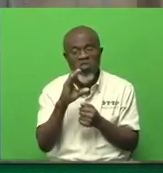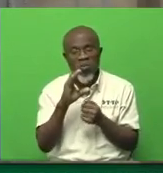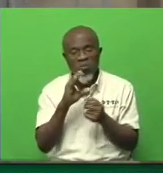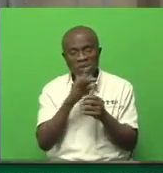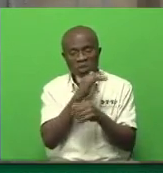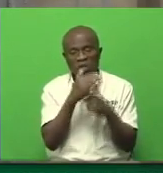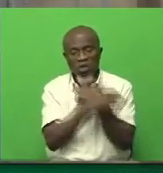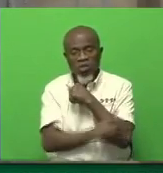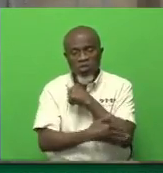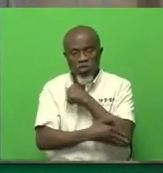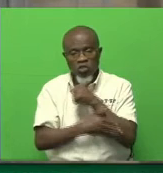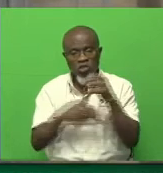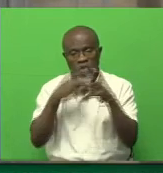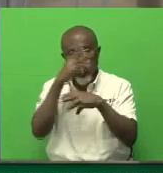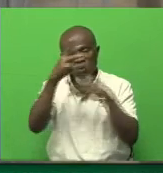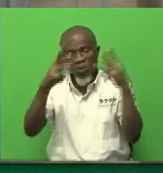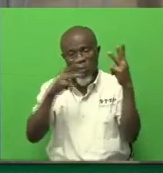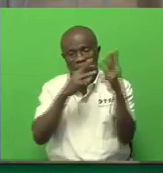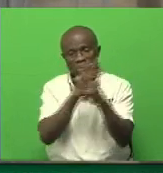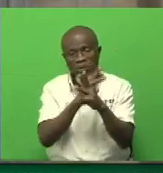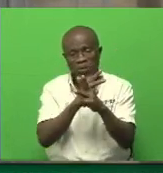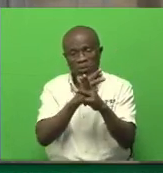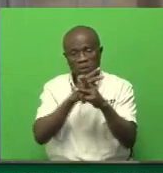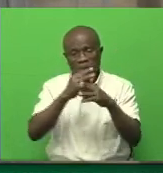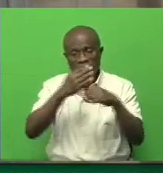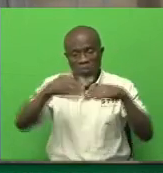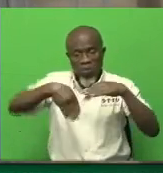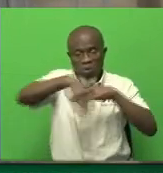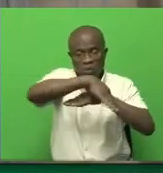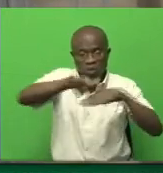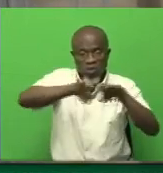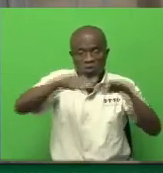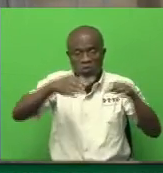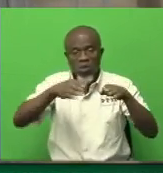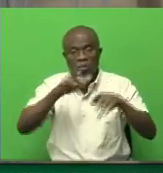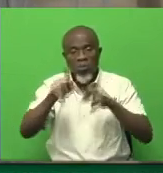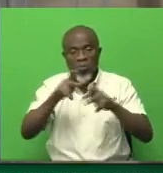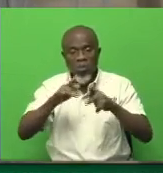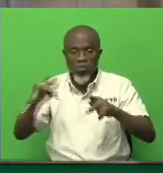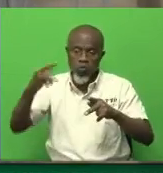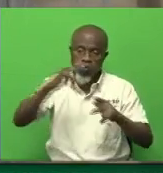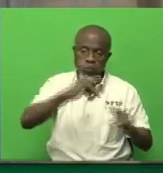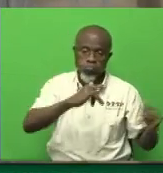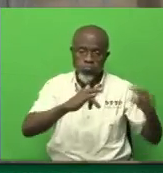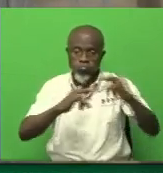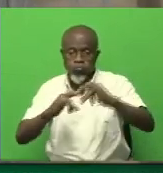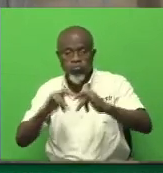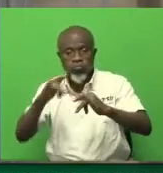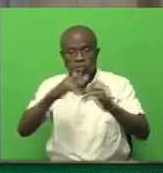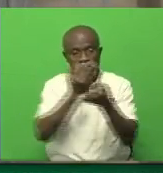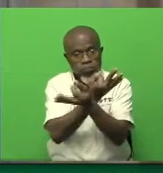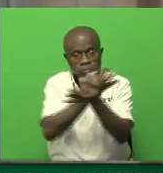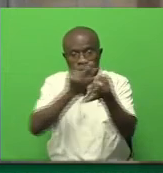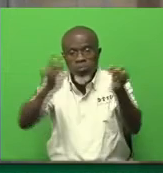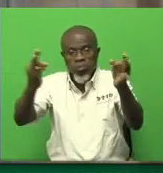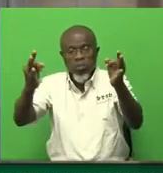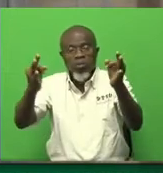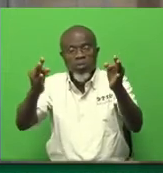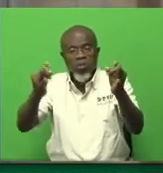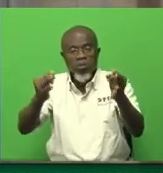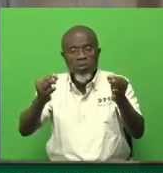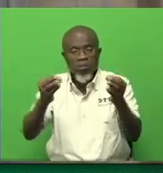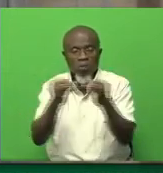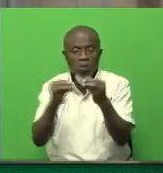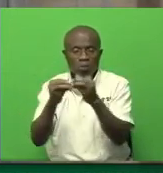and people are traveling freely as they were before covert 19. cases have been reported as close as the